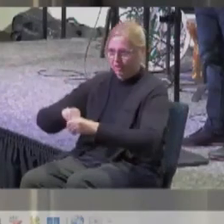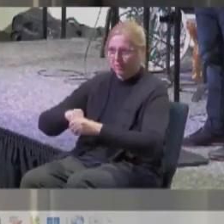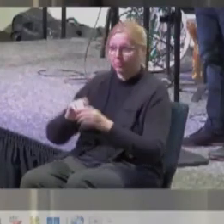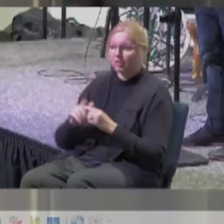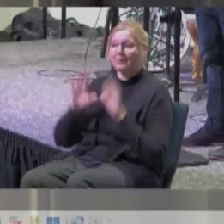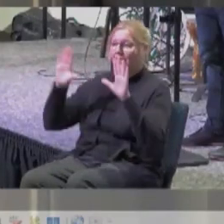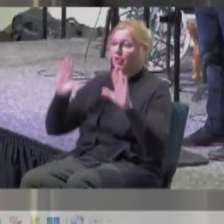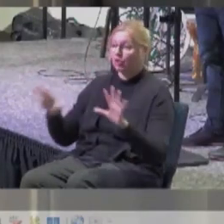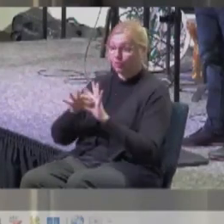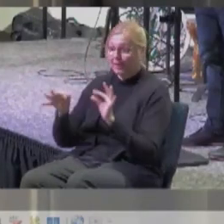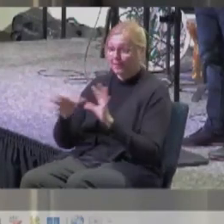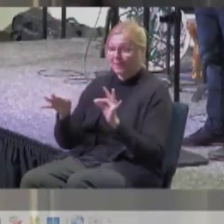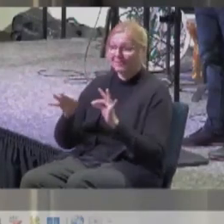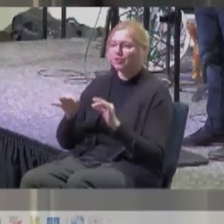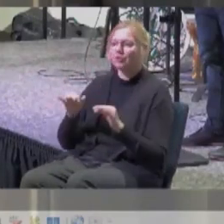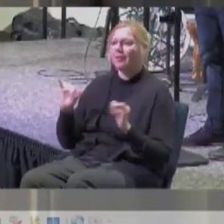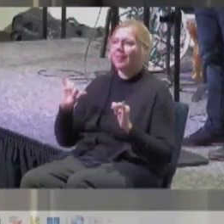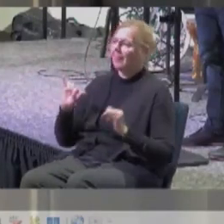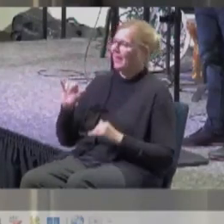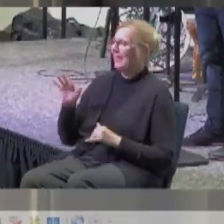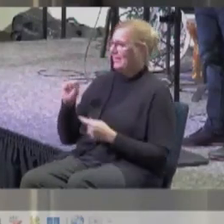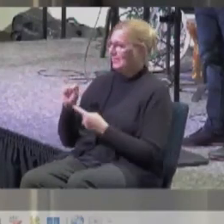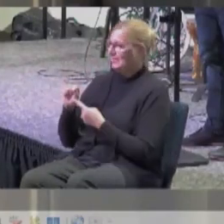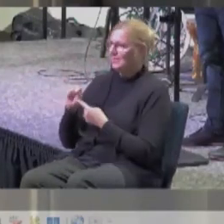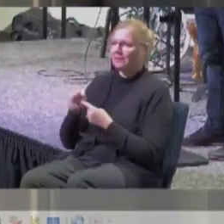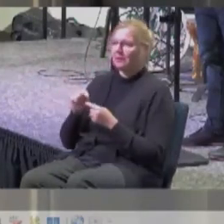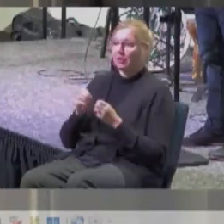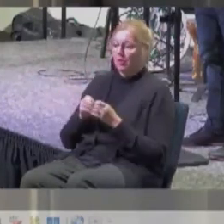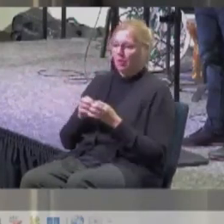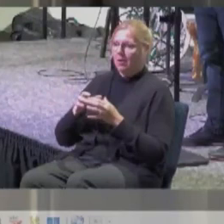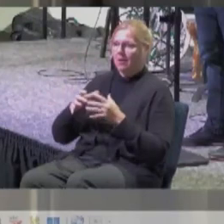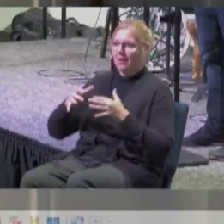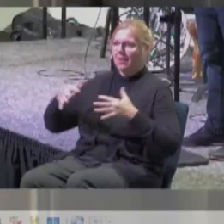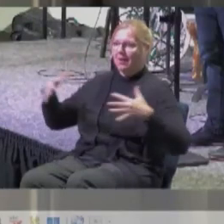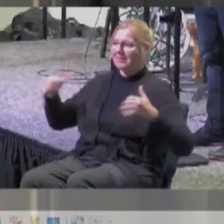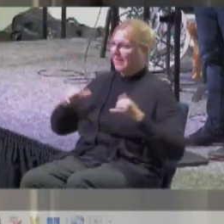message, like yeast, to work through the entire fabric of receptor cultures.